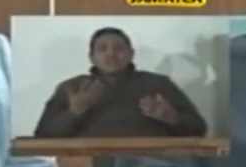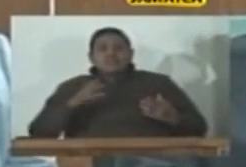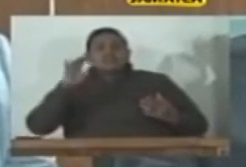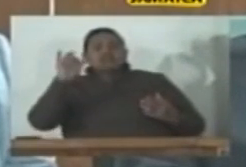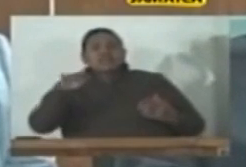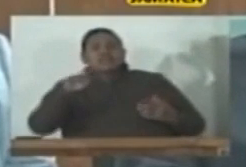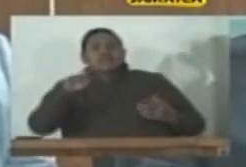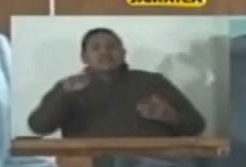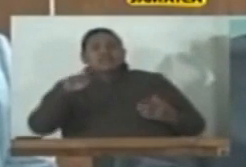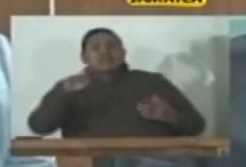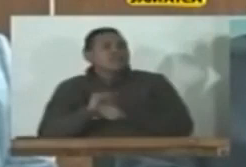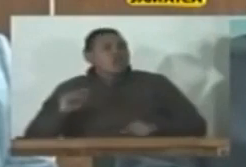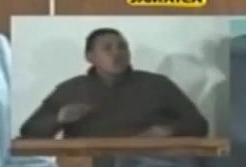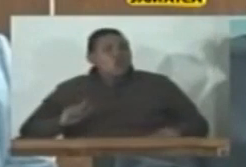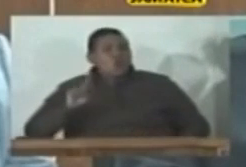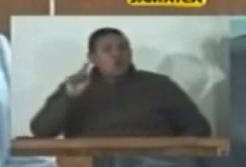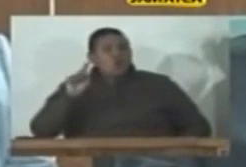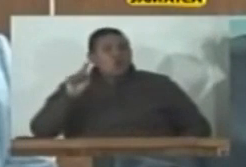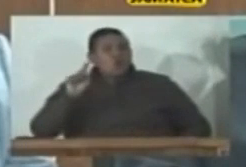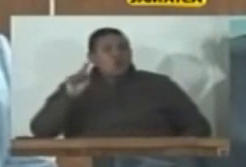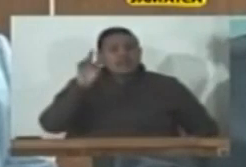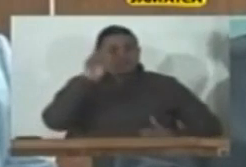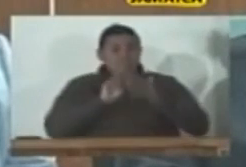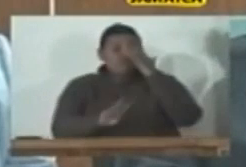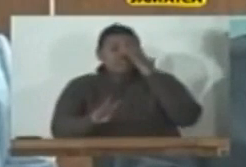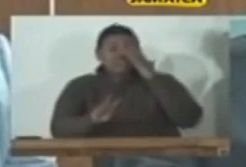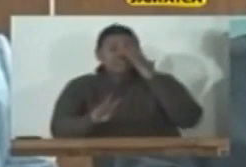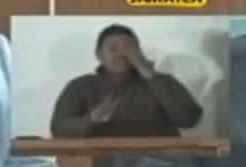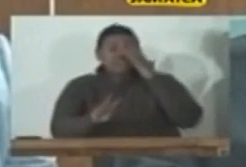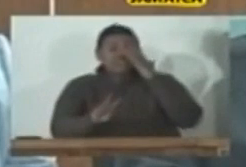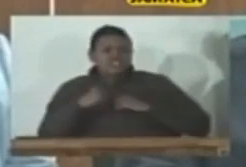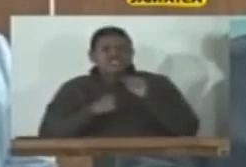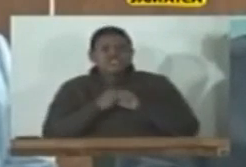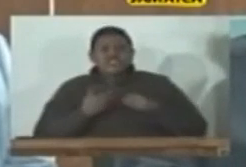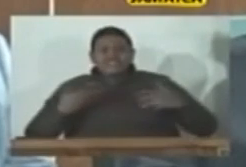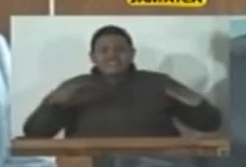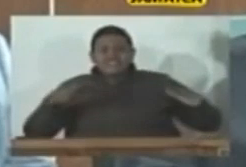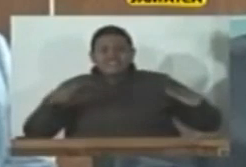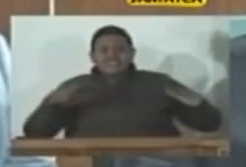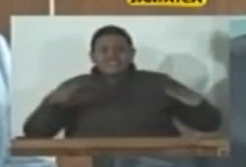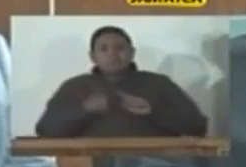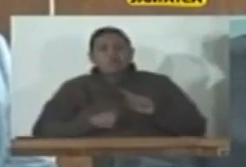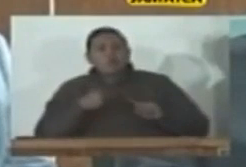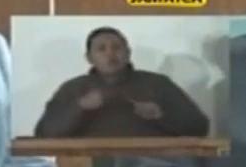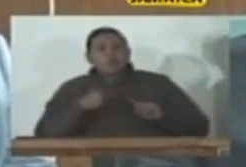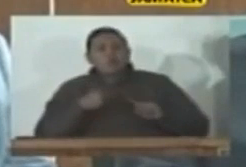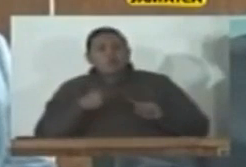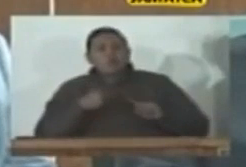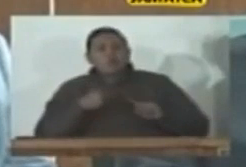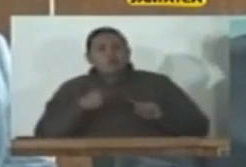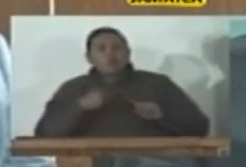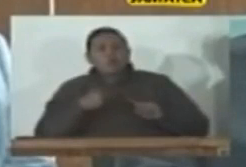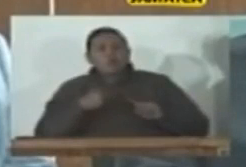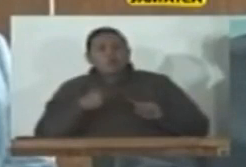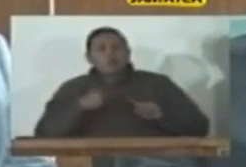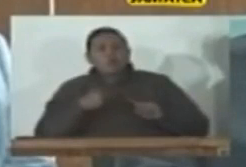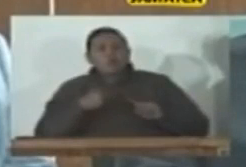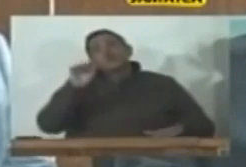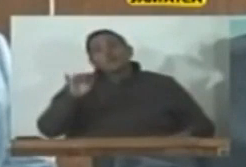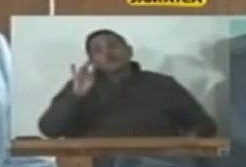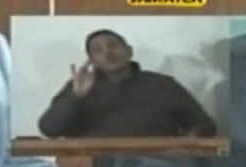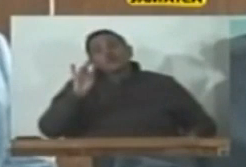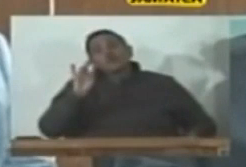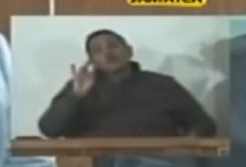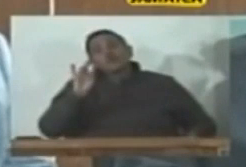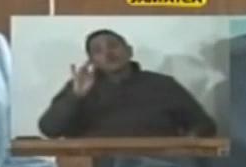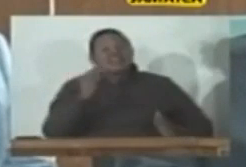this month, is significantly lower than the 2.7 that the fiscal policy paper of April 2016 had